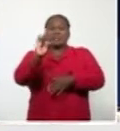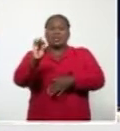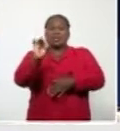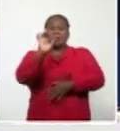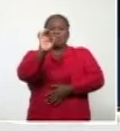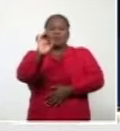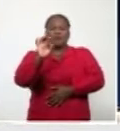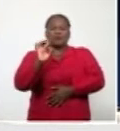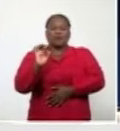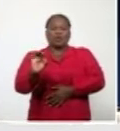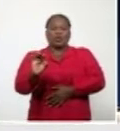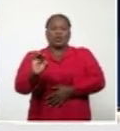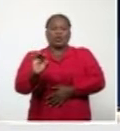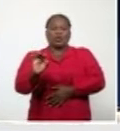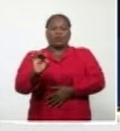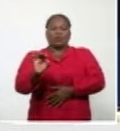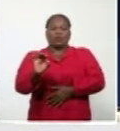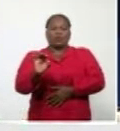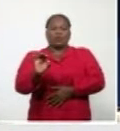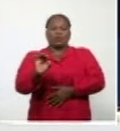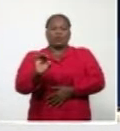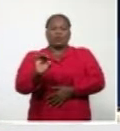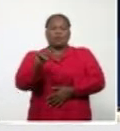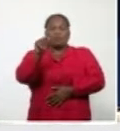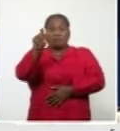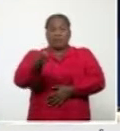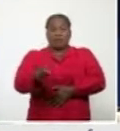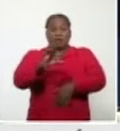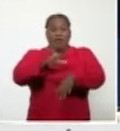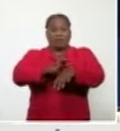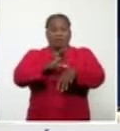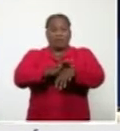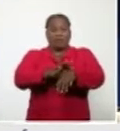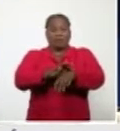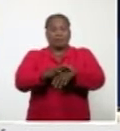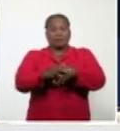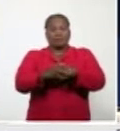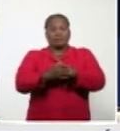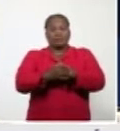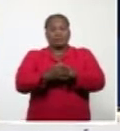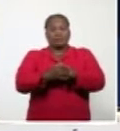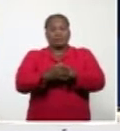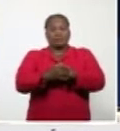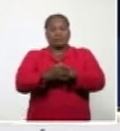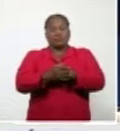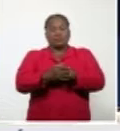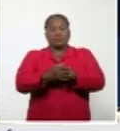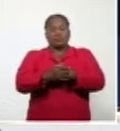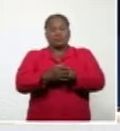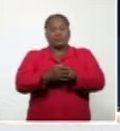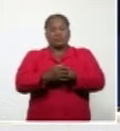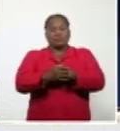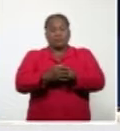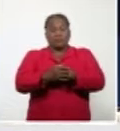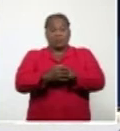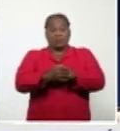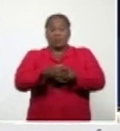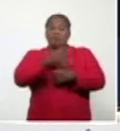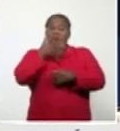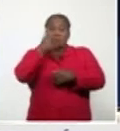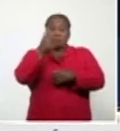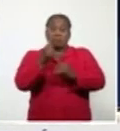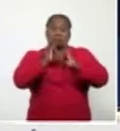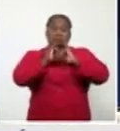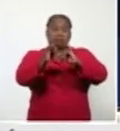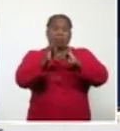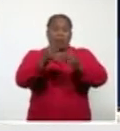be established. With the source of infection abroad, the figure remains unchanged at 131, which